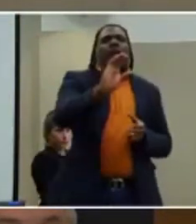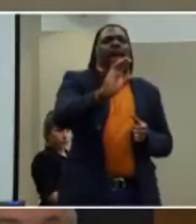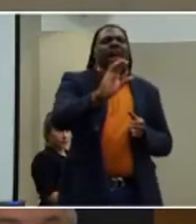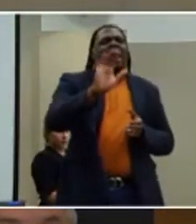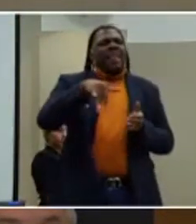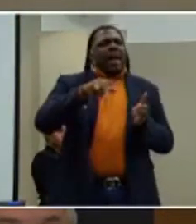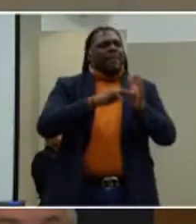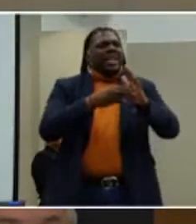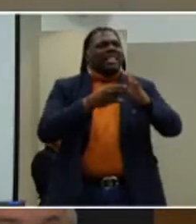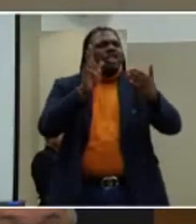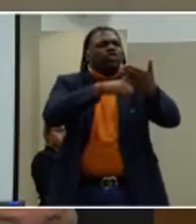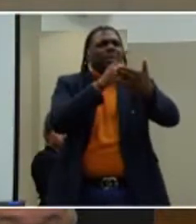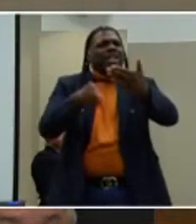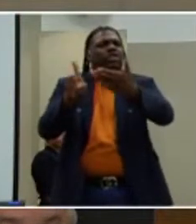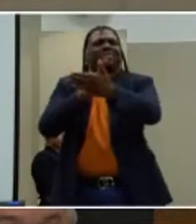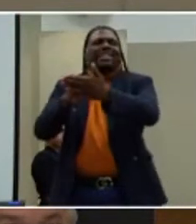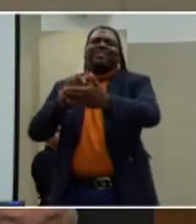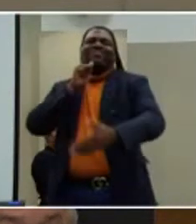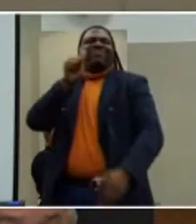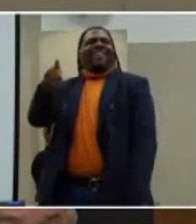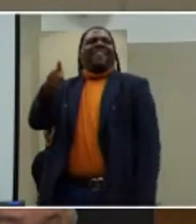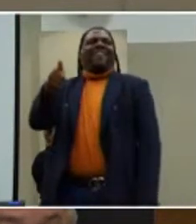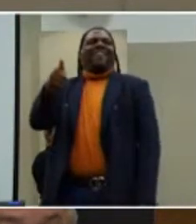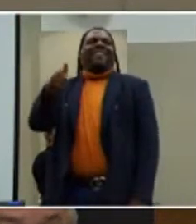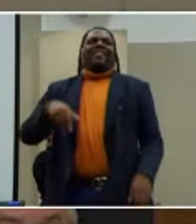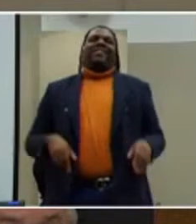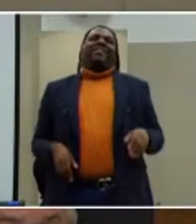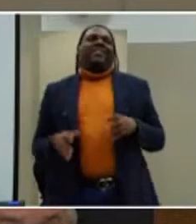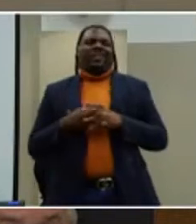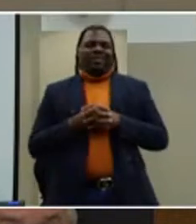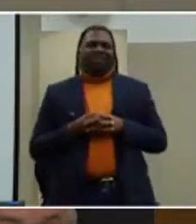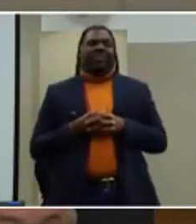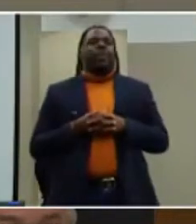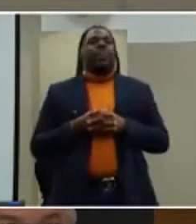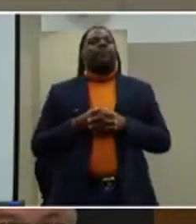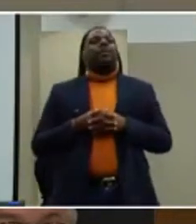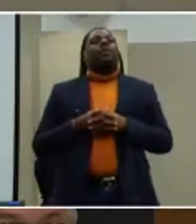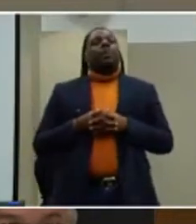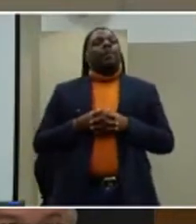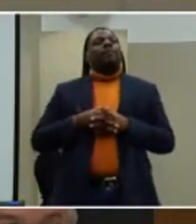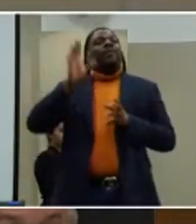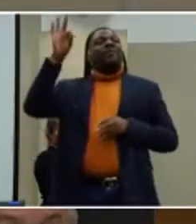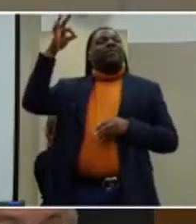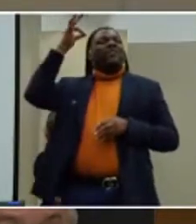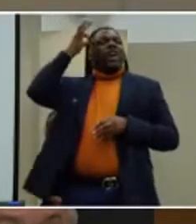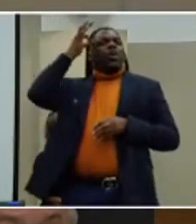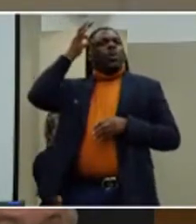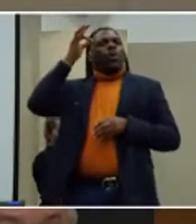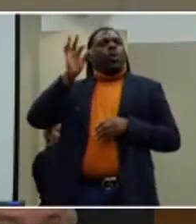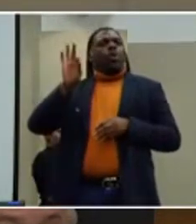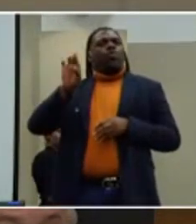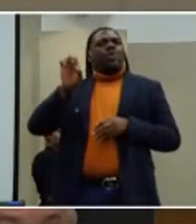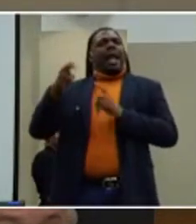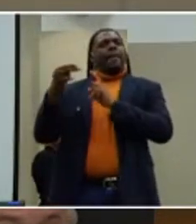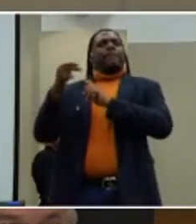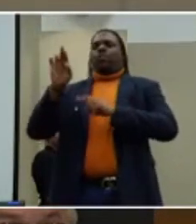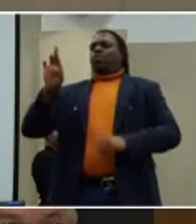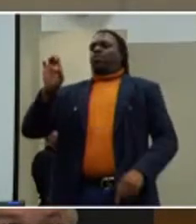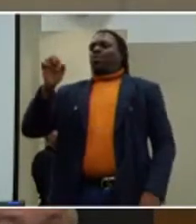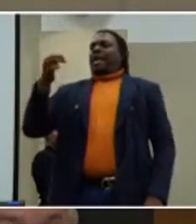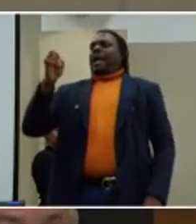prohibit discrimination in federal employment based on disabilities. But the Federal Rehabilitation Act is also the